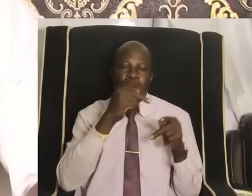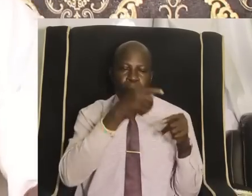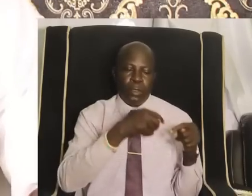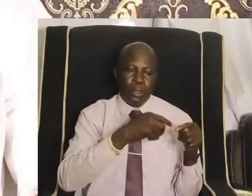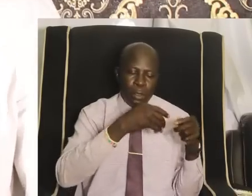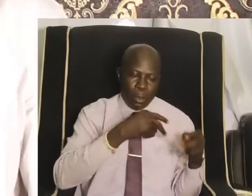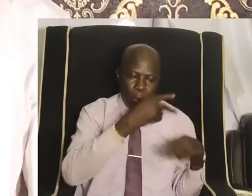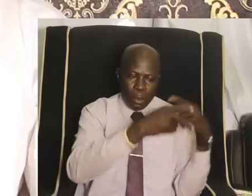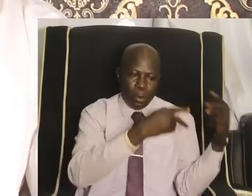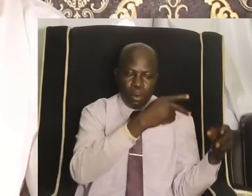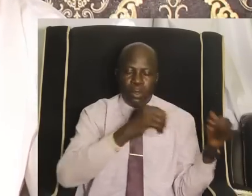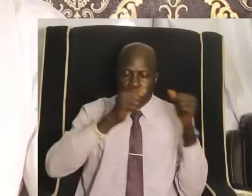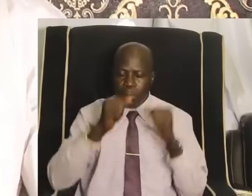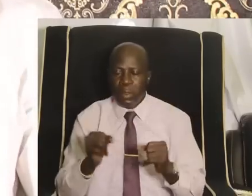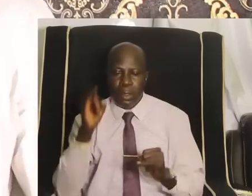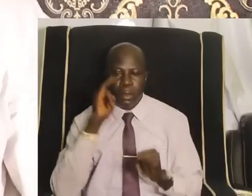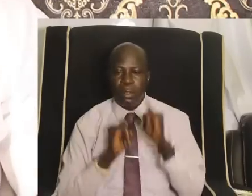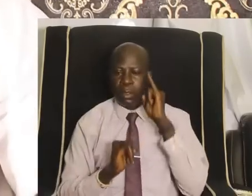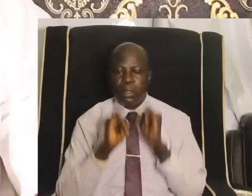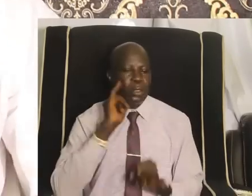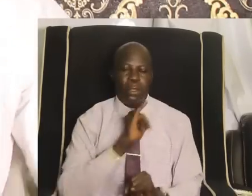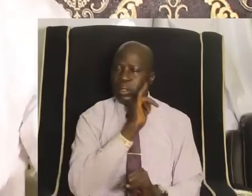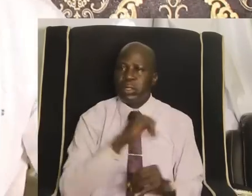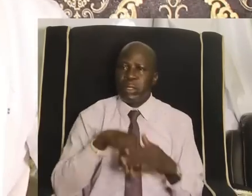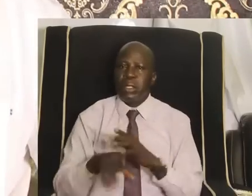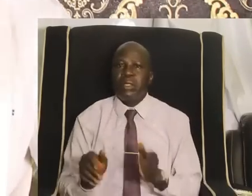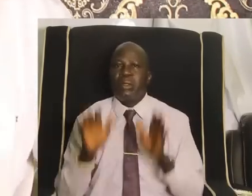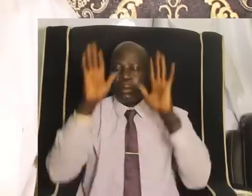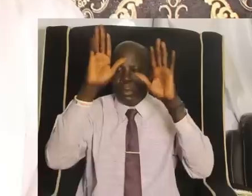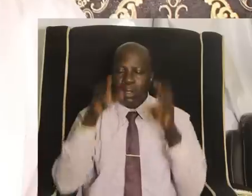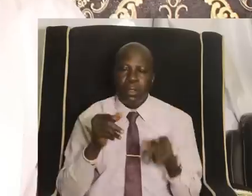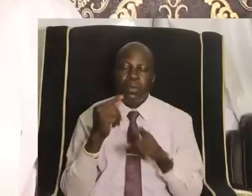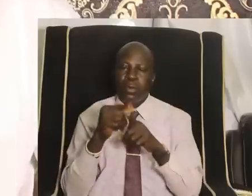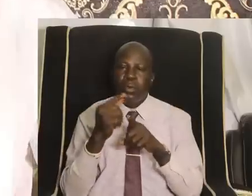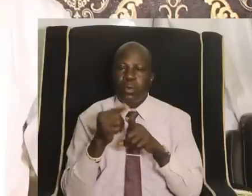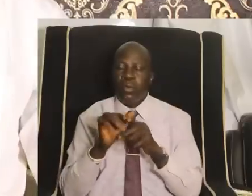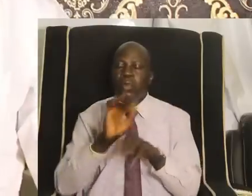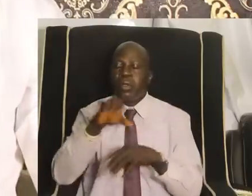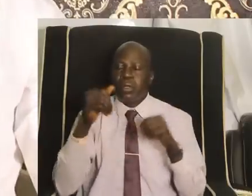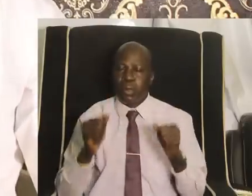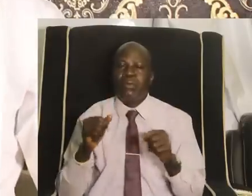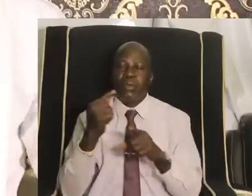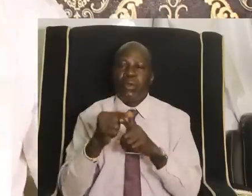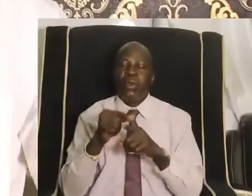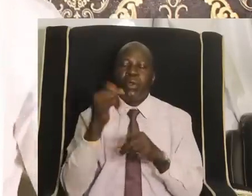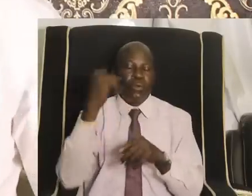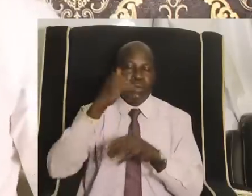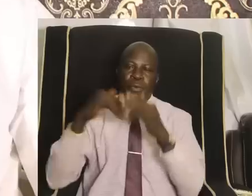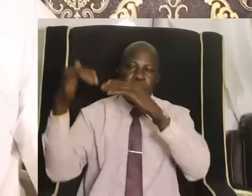o ẹ̀yin ọmọ ológo láàárọ̀ àti ní ìrọ̀lẹ́ lórúkọ Jésù ògbó rẹ̀